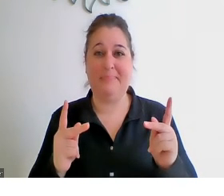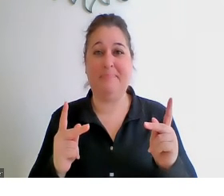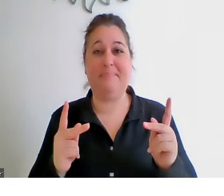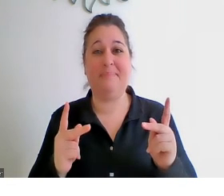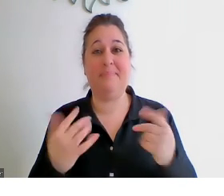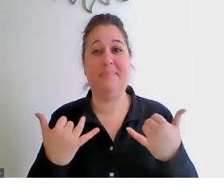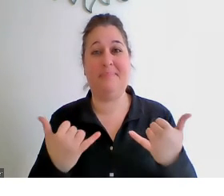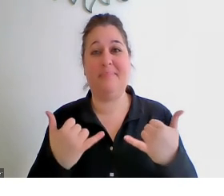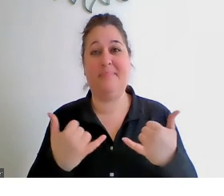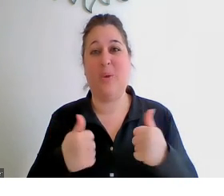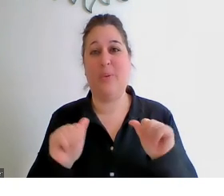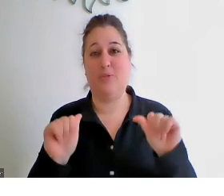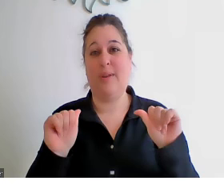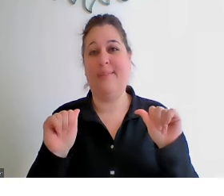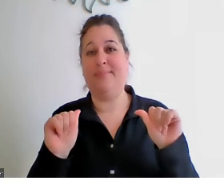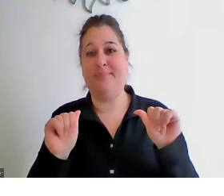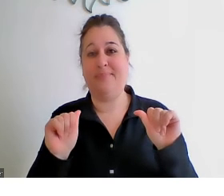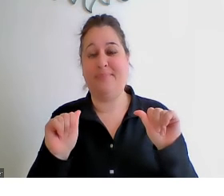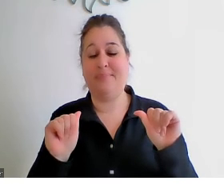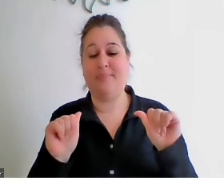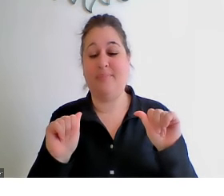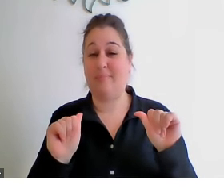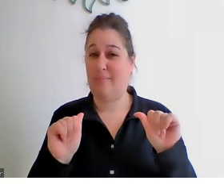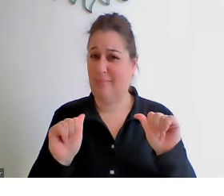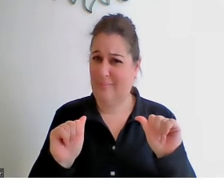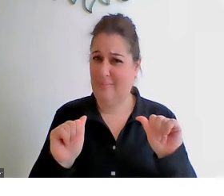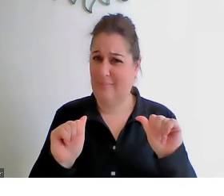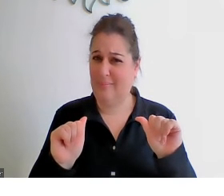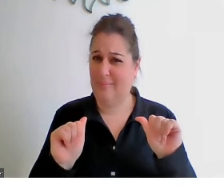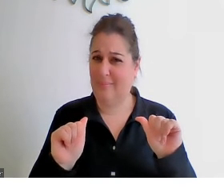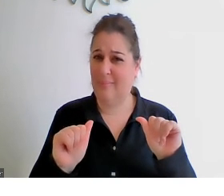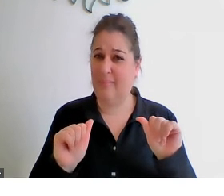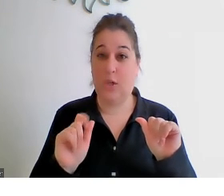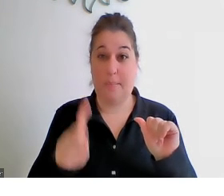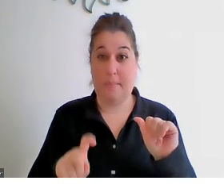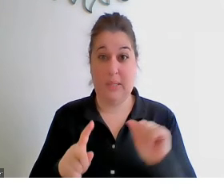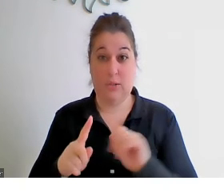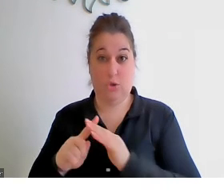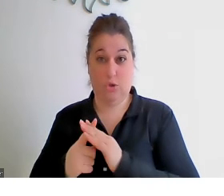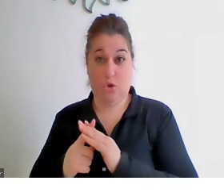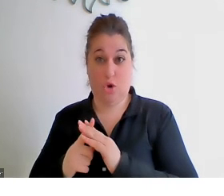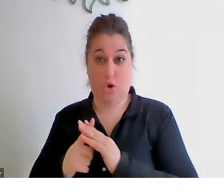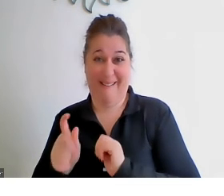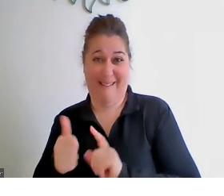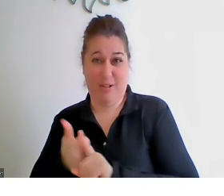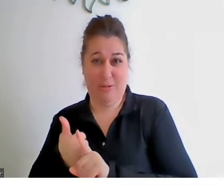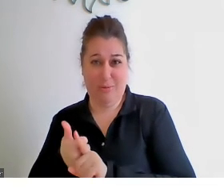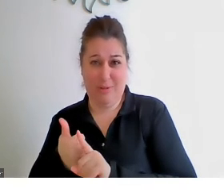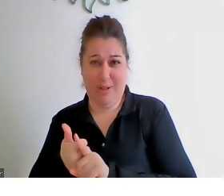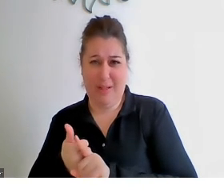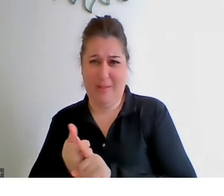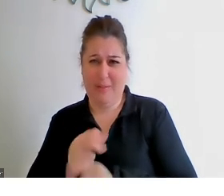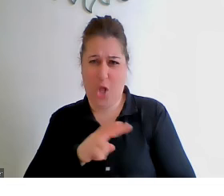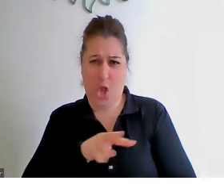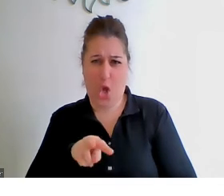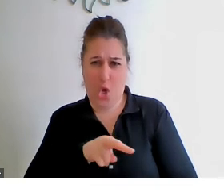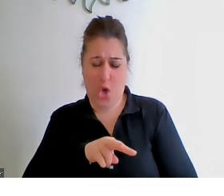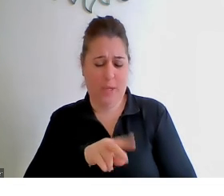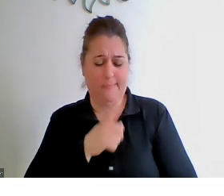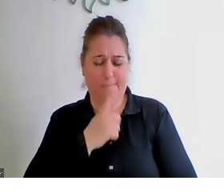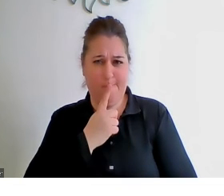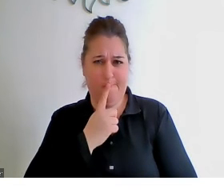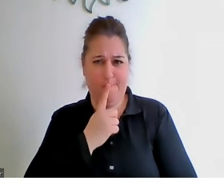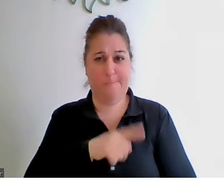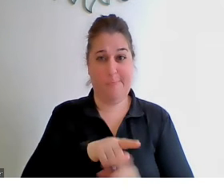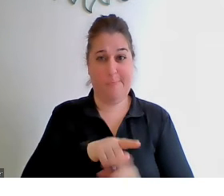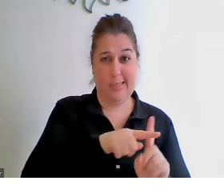All right, so let's go ahead and try this one out. So are they the same signs or are they different? Always ask yourself,